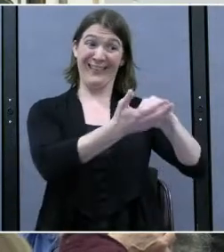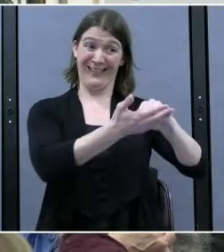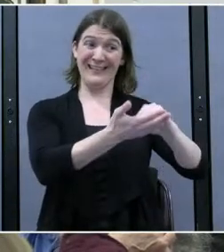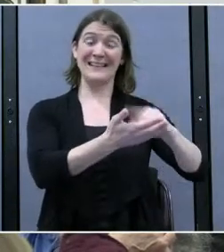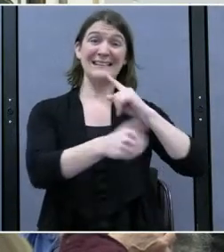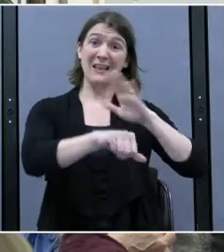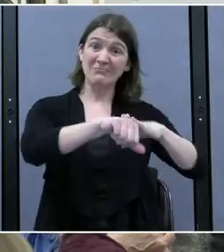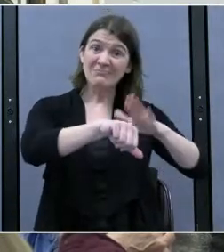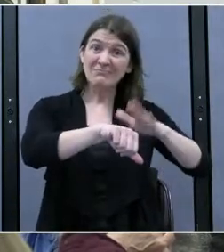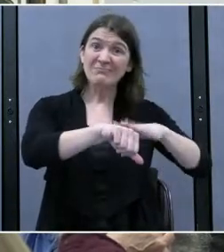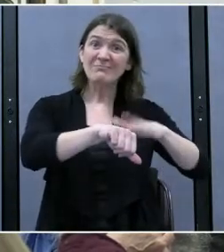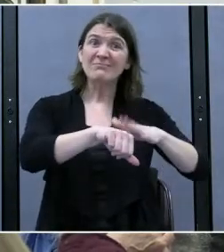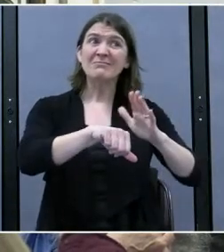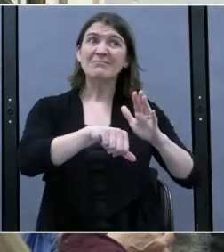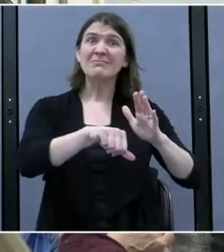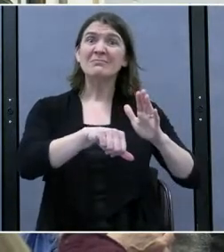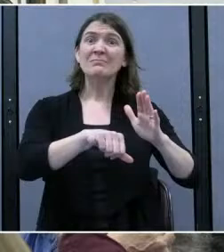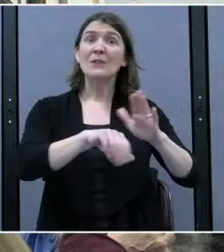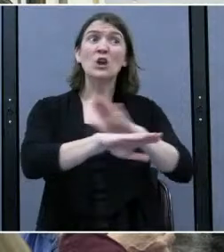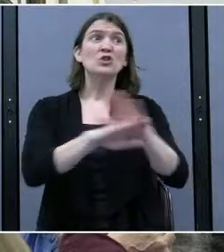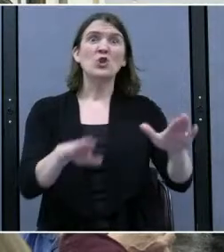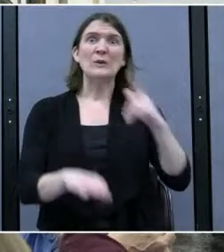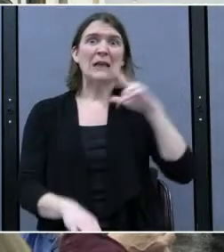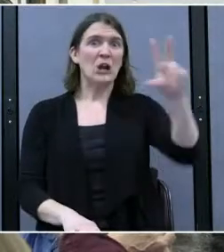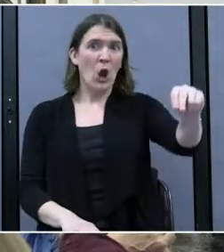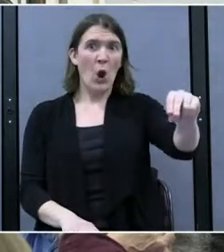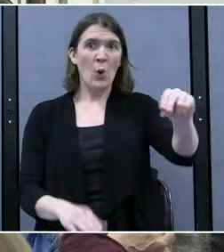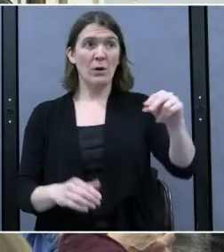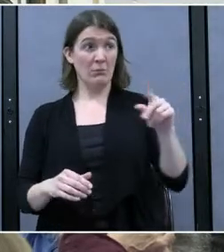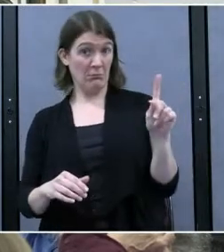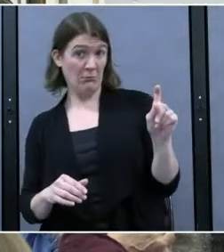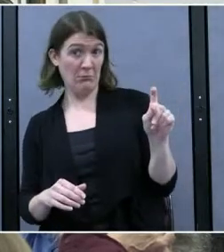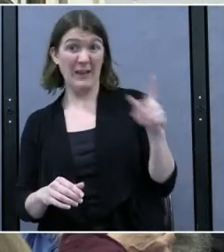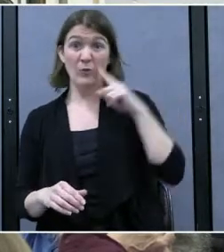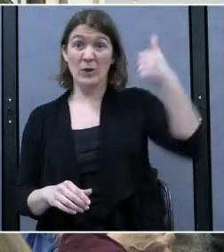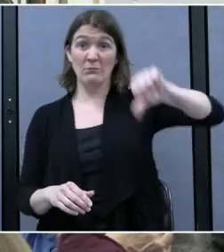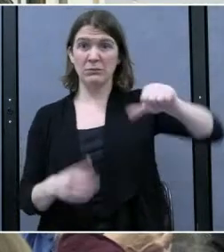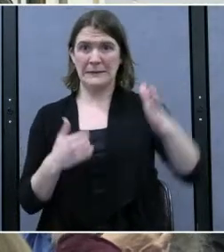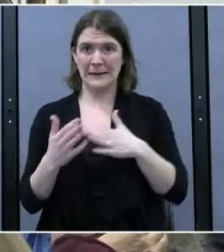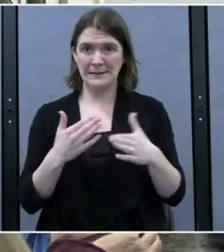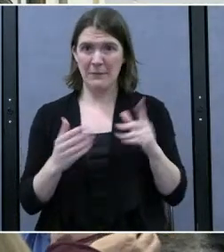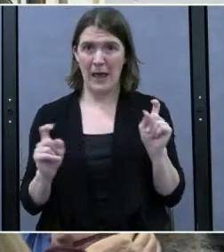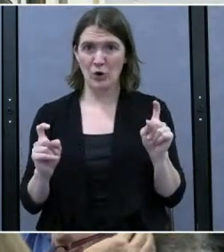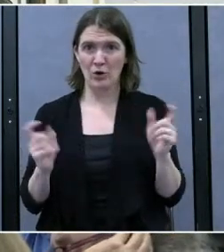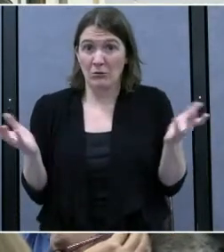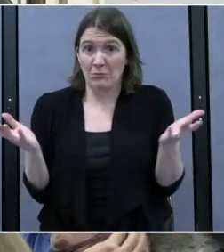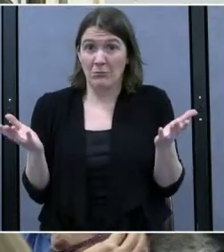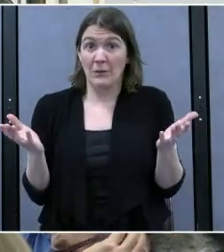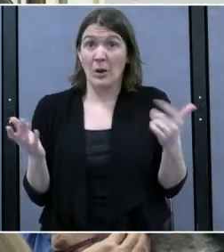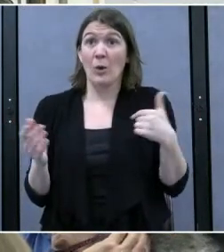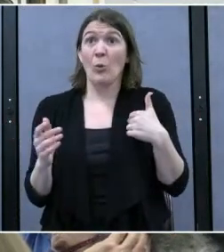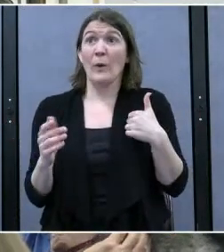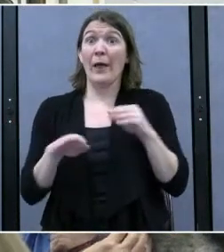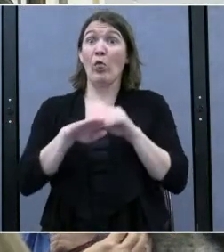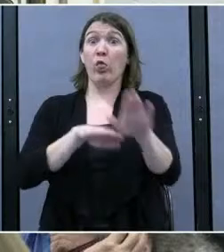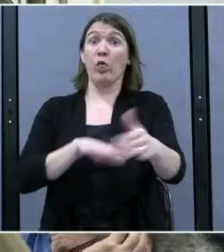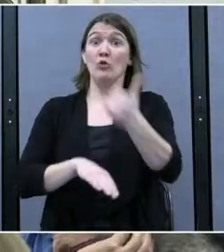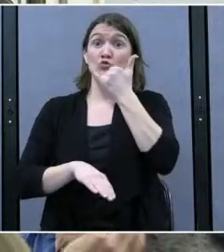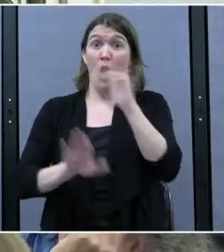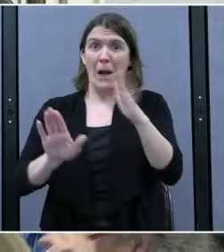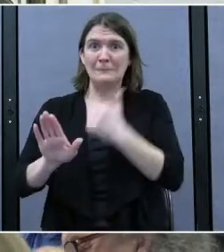it would be just a mistake to vote no on this article. And we may have overstated that